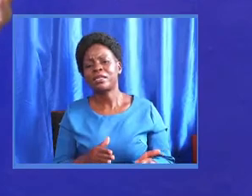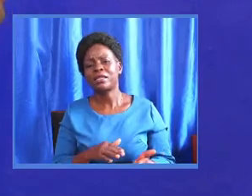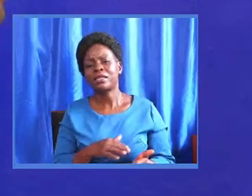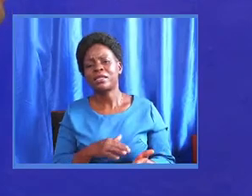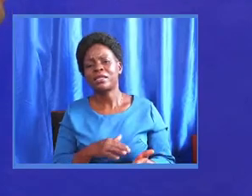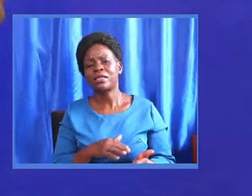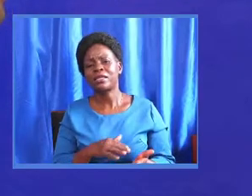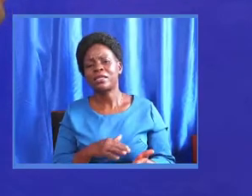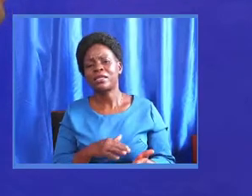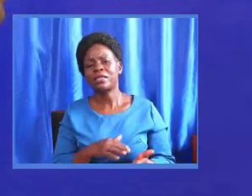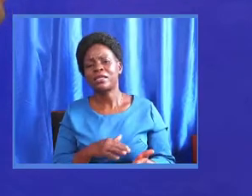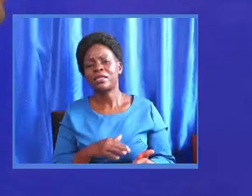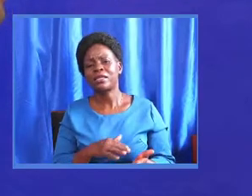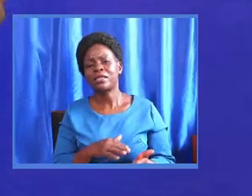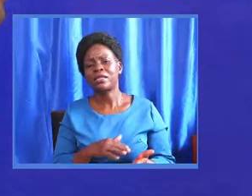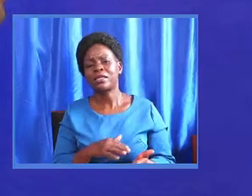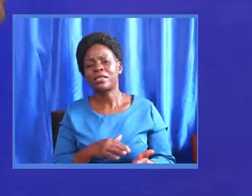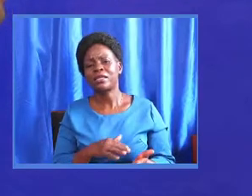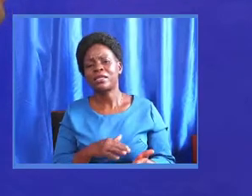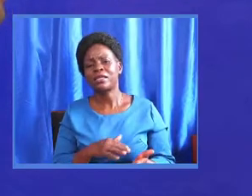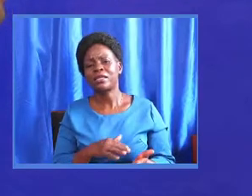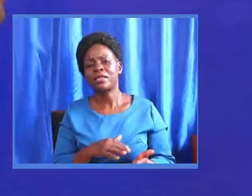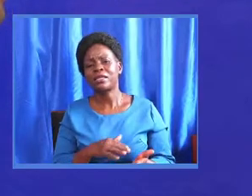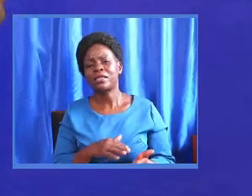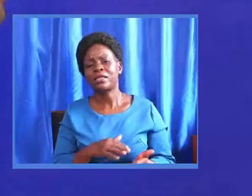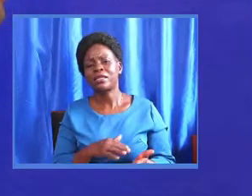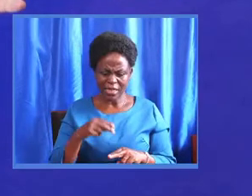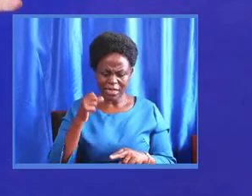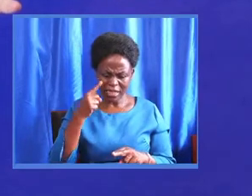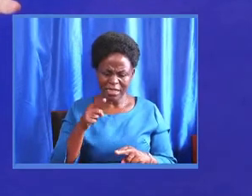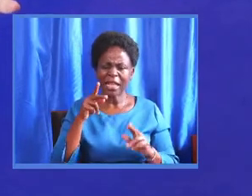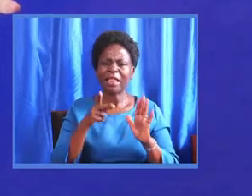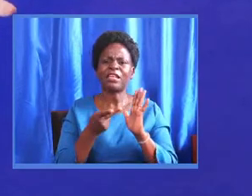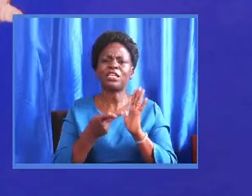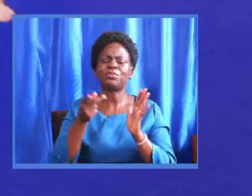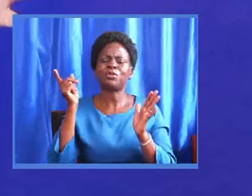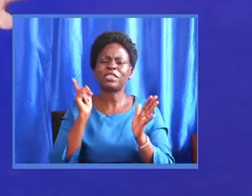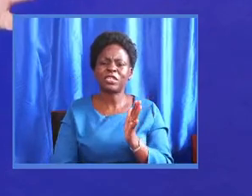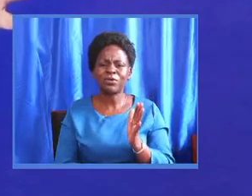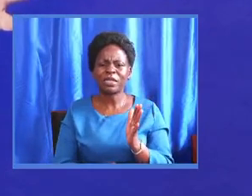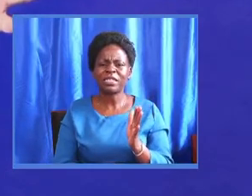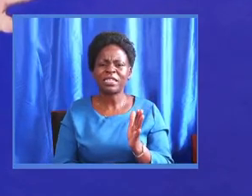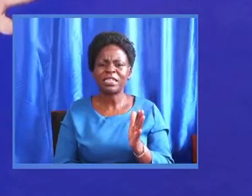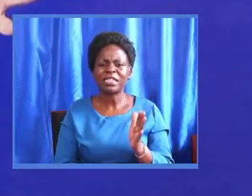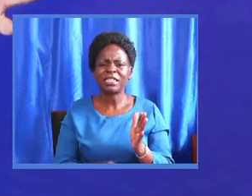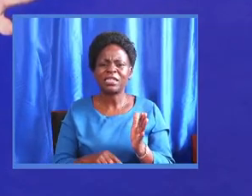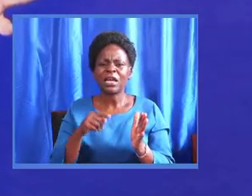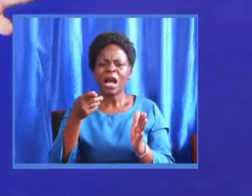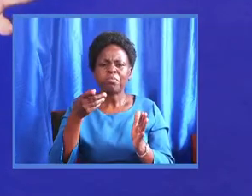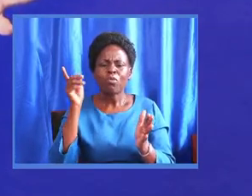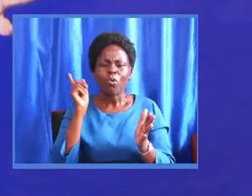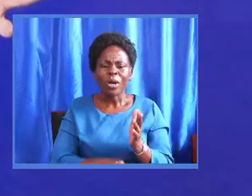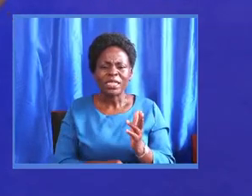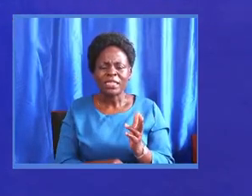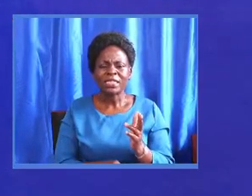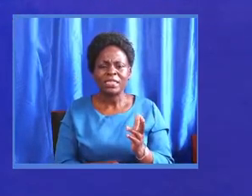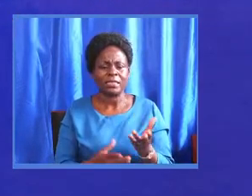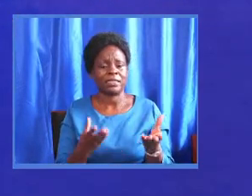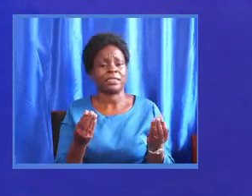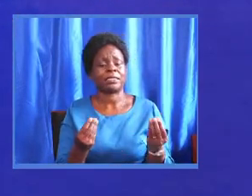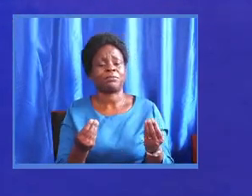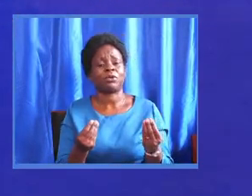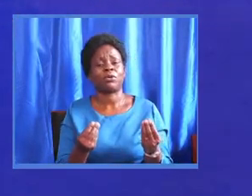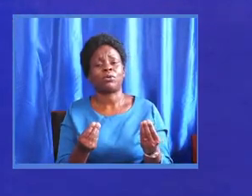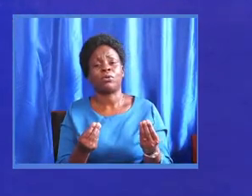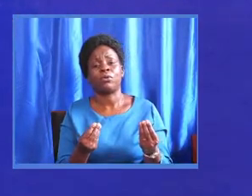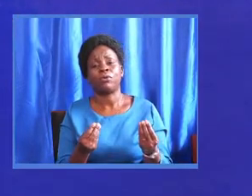do a project, I go and see them, and I understand what is on the, what's available at the time. So